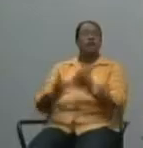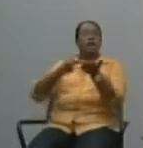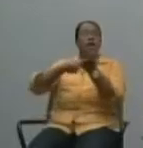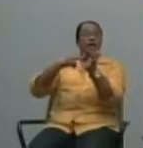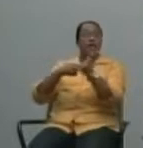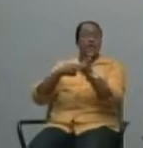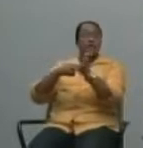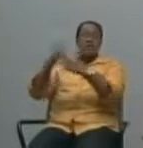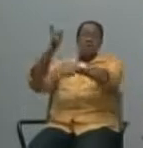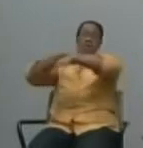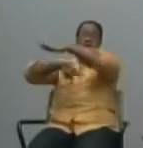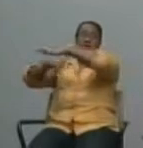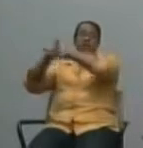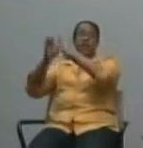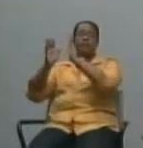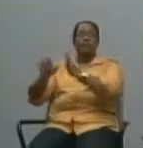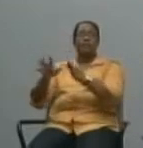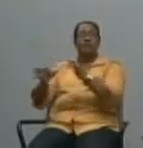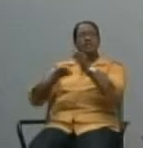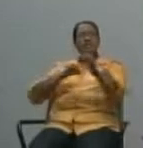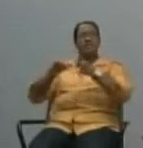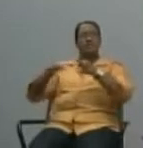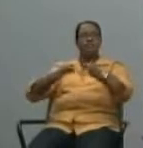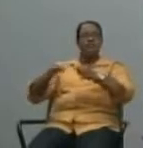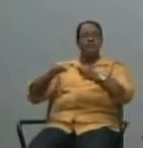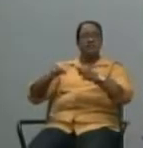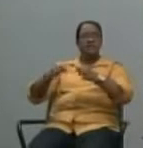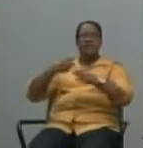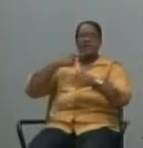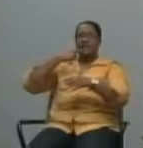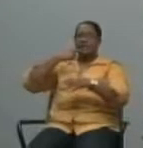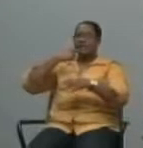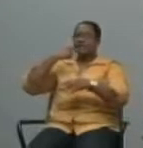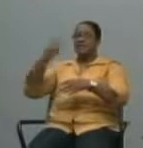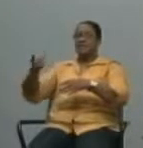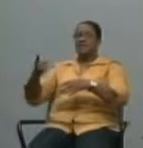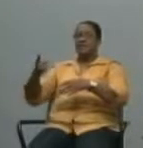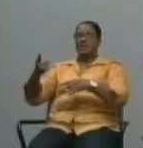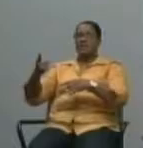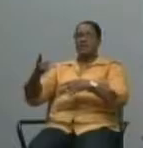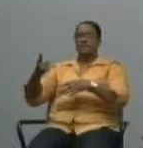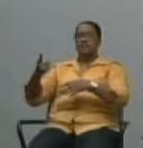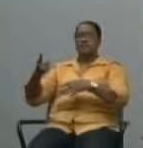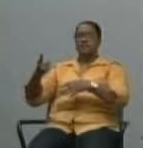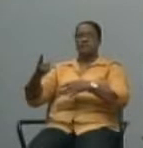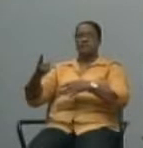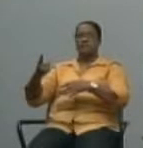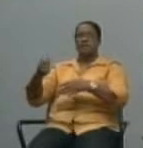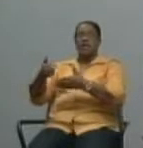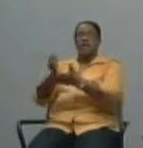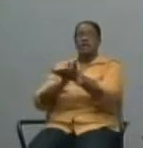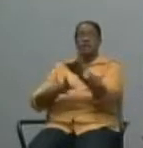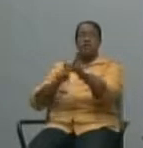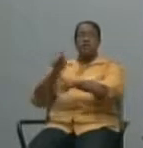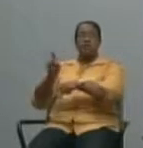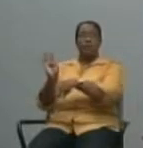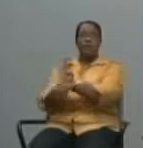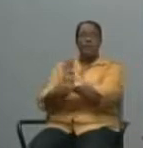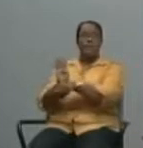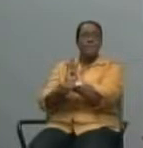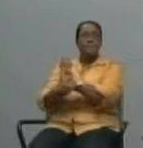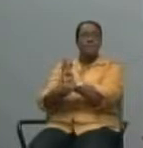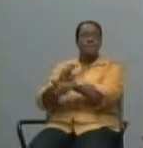the prophet is expressing the intentions, the deeds, speculations of some of the business people